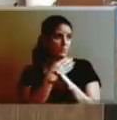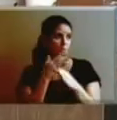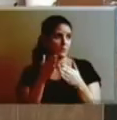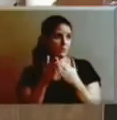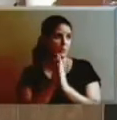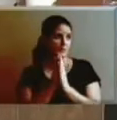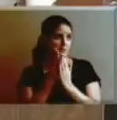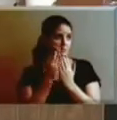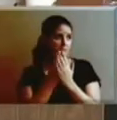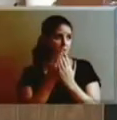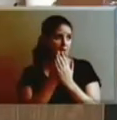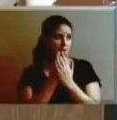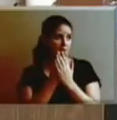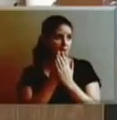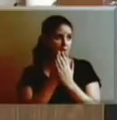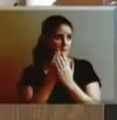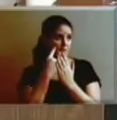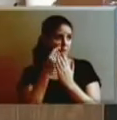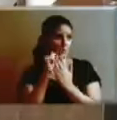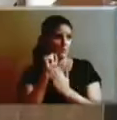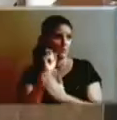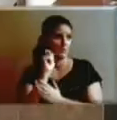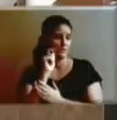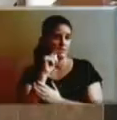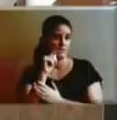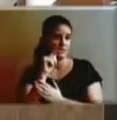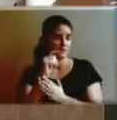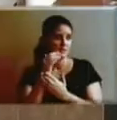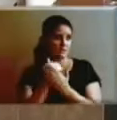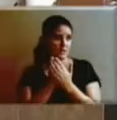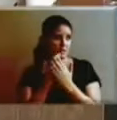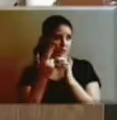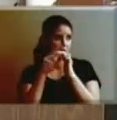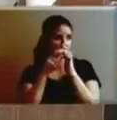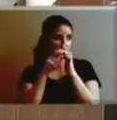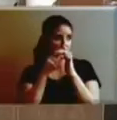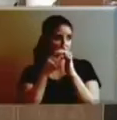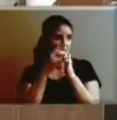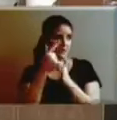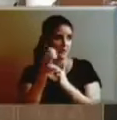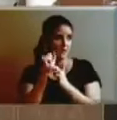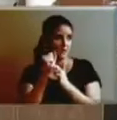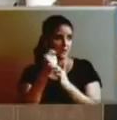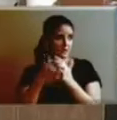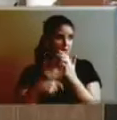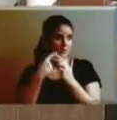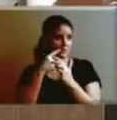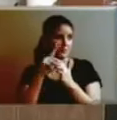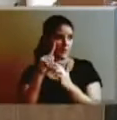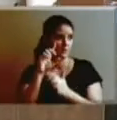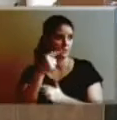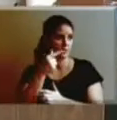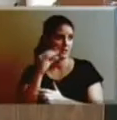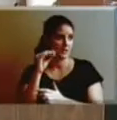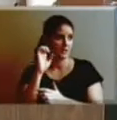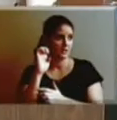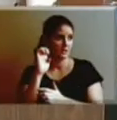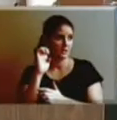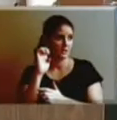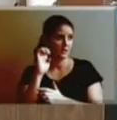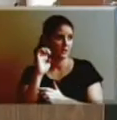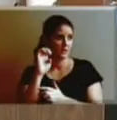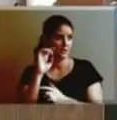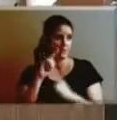so-called step increases that you described, the fuel, the cost of LG&E, and all that other stuff that we can't avoid any more than anybody